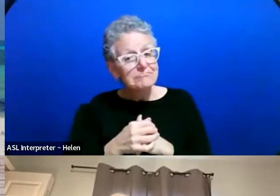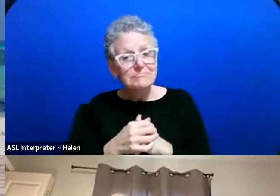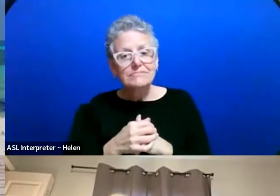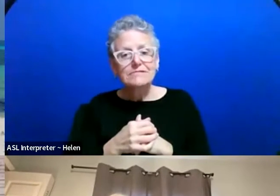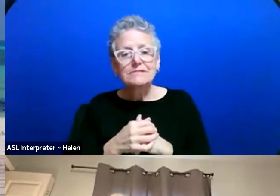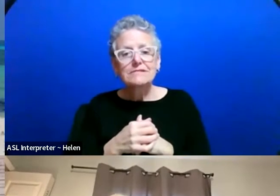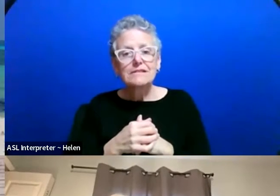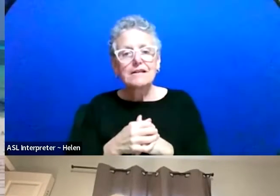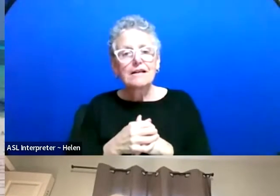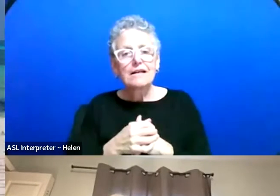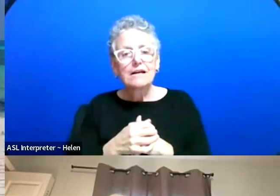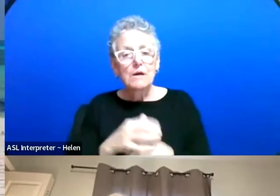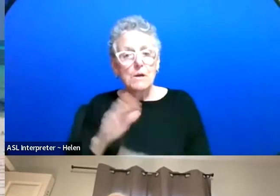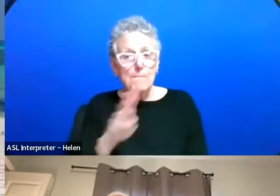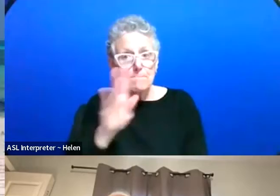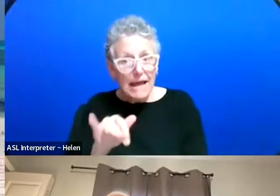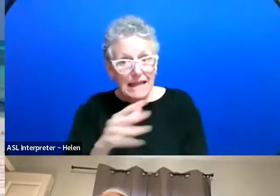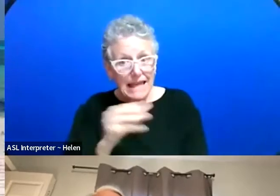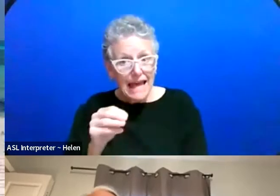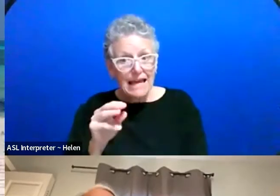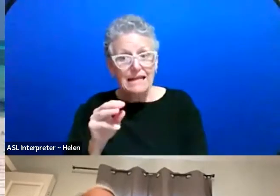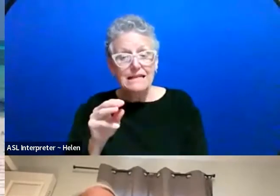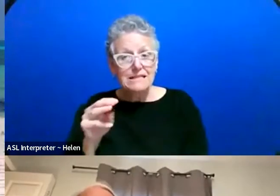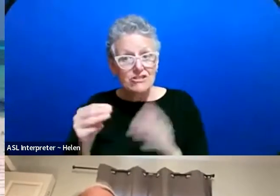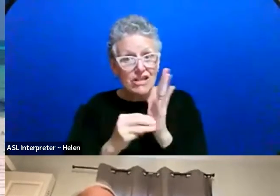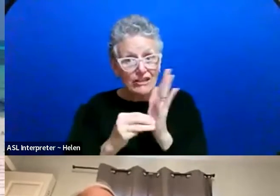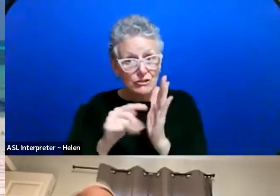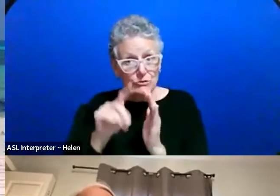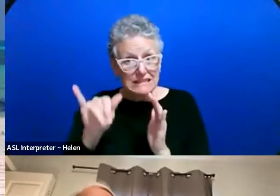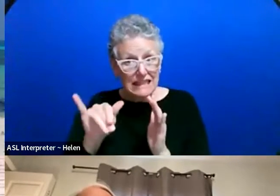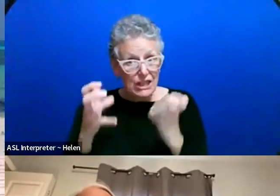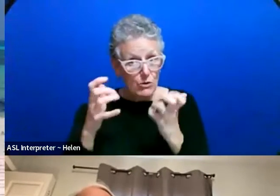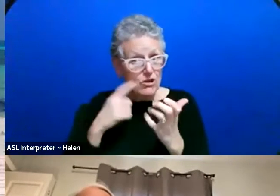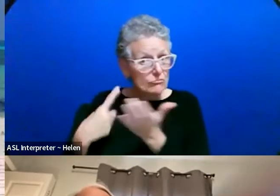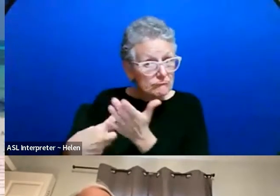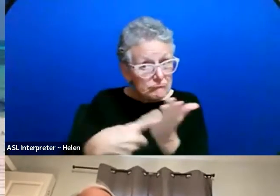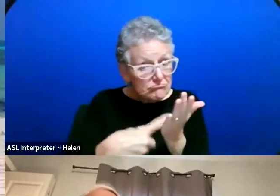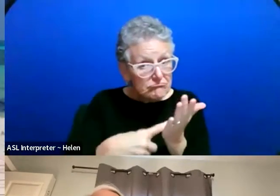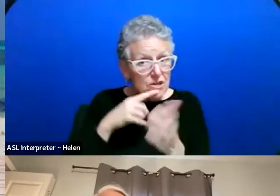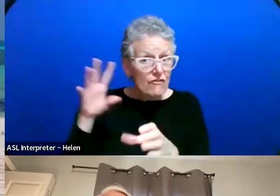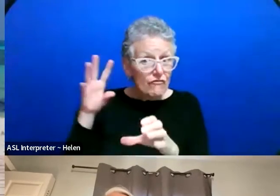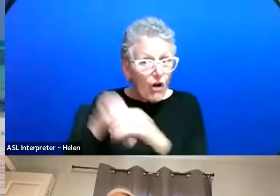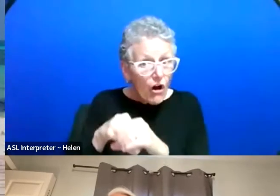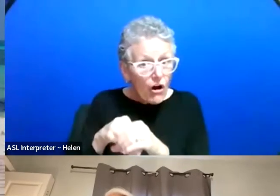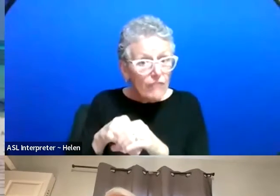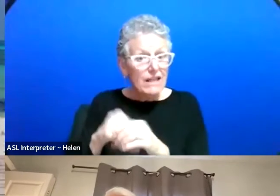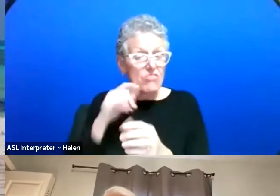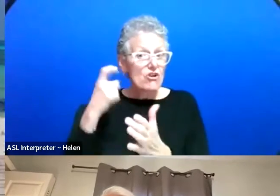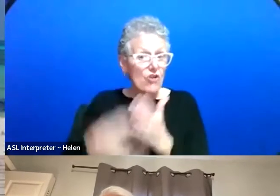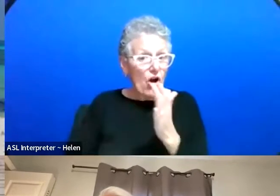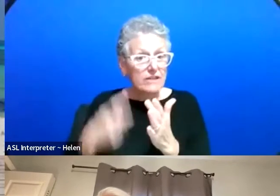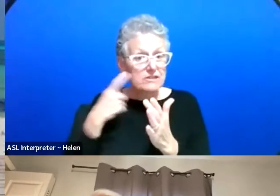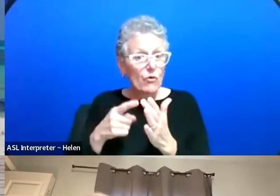I don't know if Becky and Dr. Tinney, you wanted to comment on how getting involved in the costs